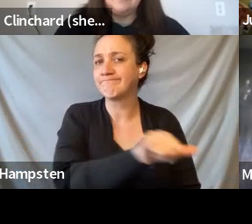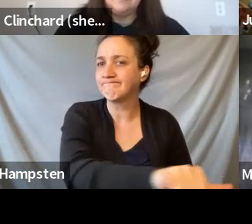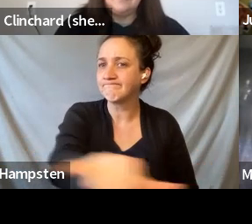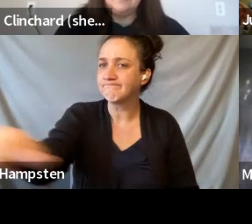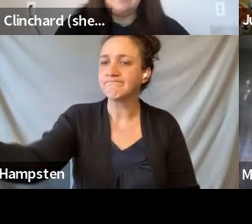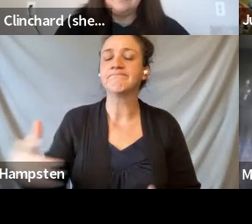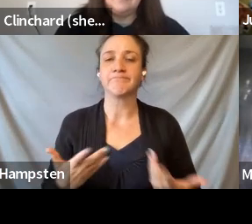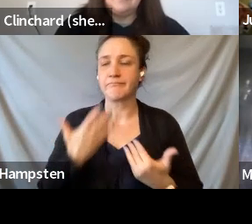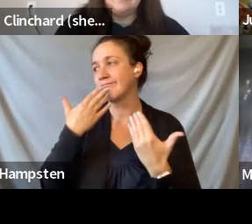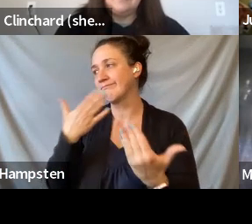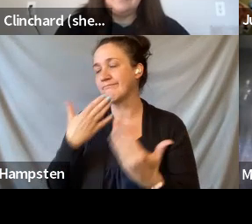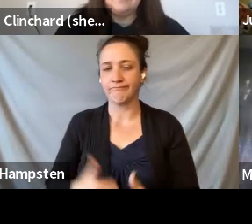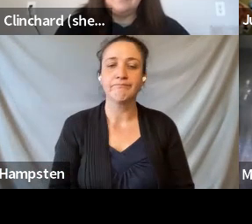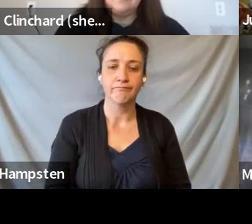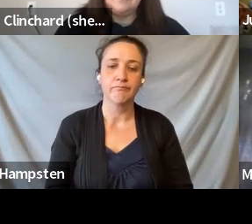Thank you.